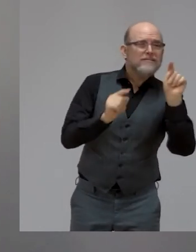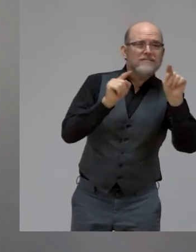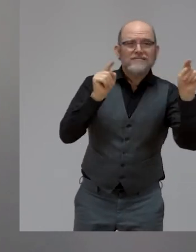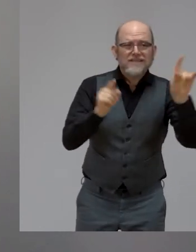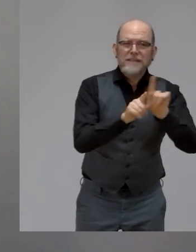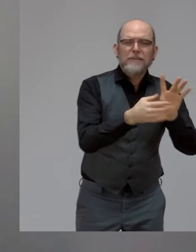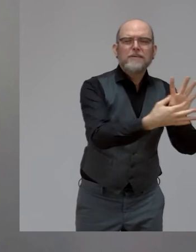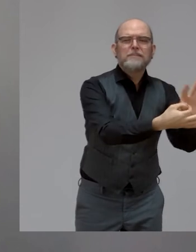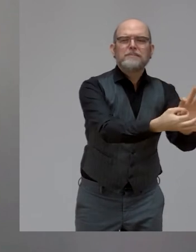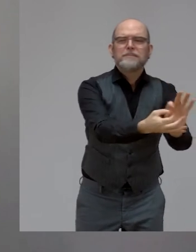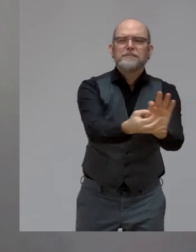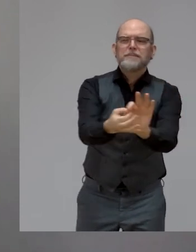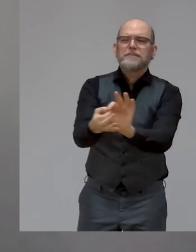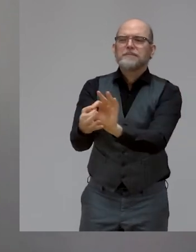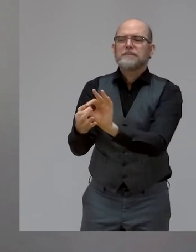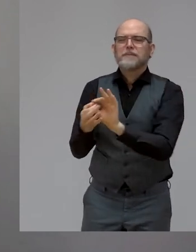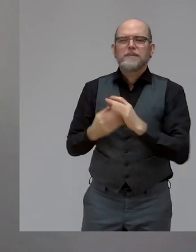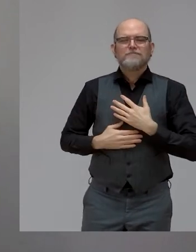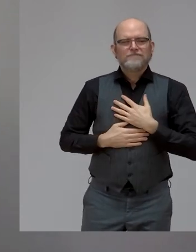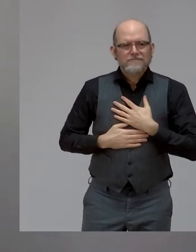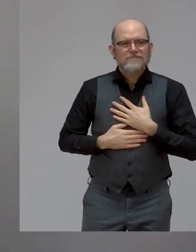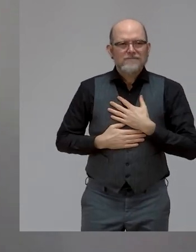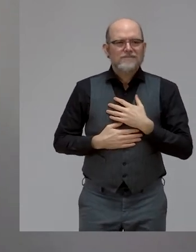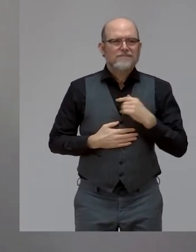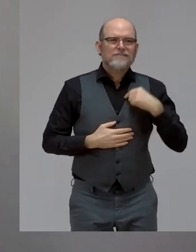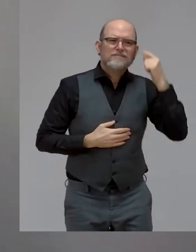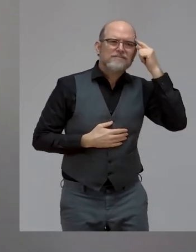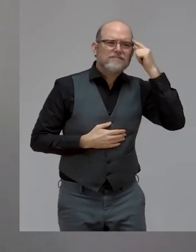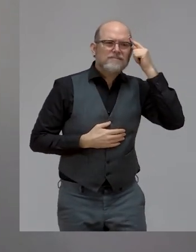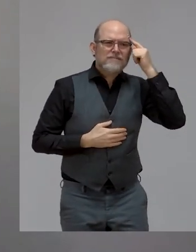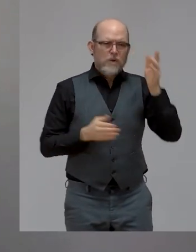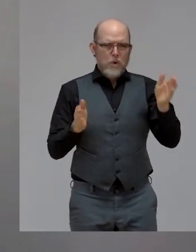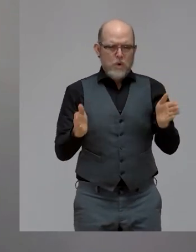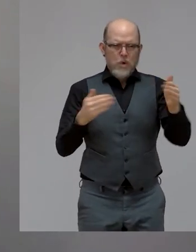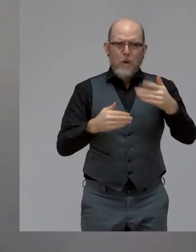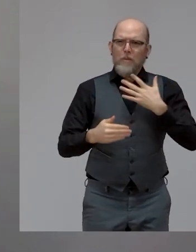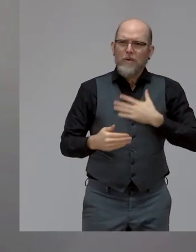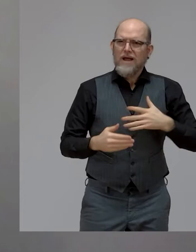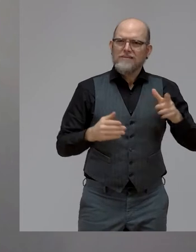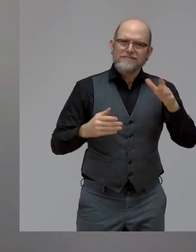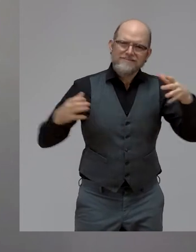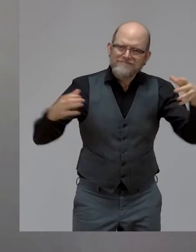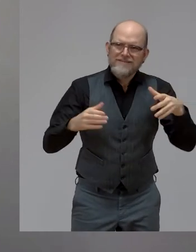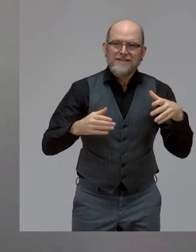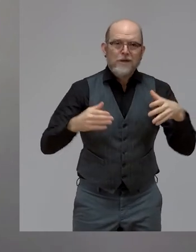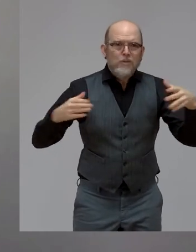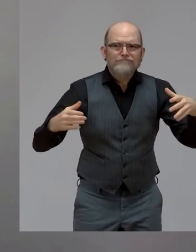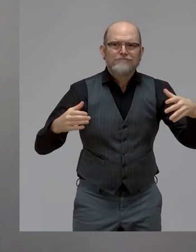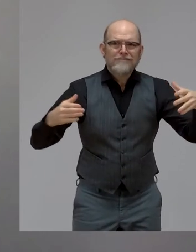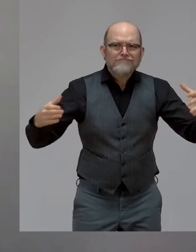in the UN that we wished our room was bigger so we could have more people join our big global